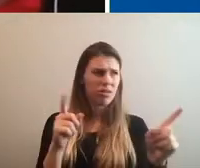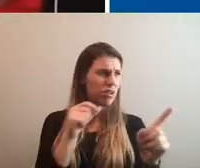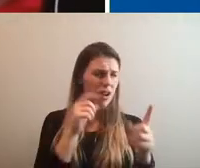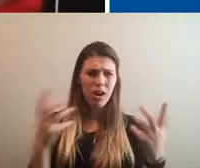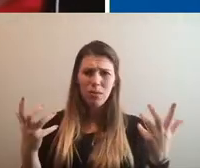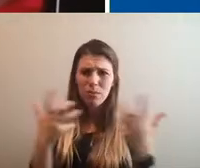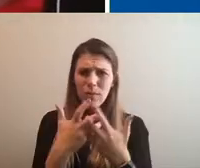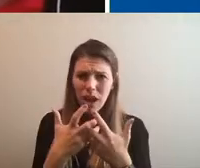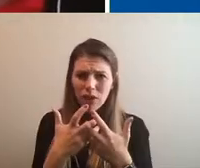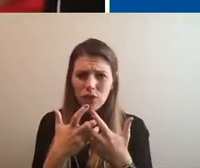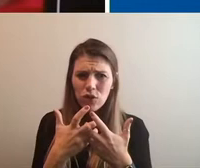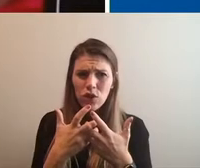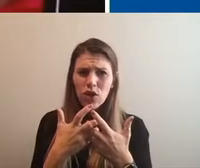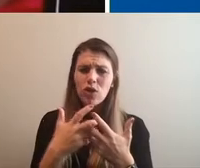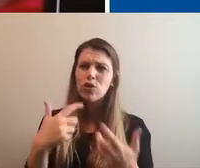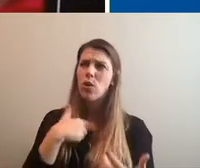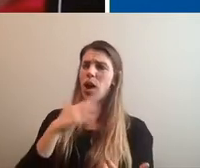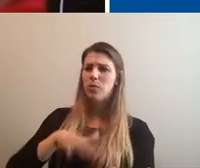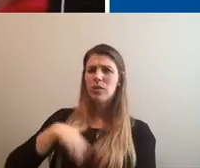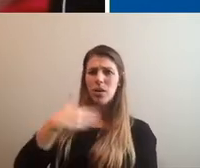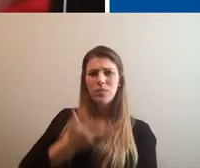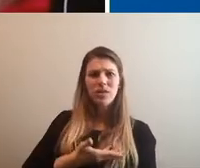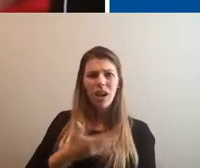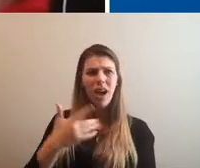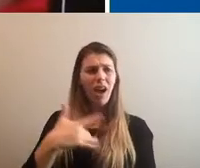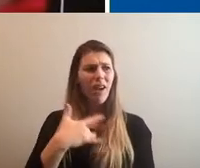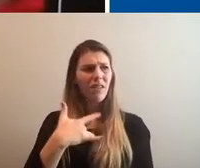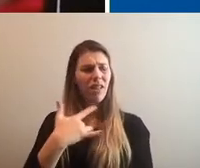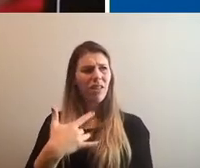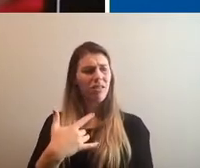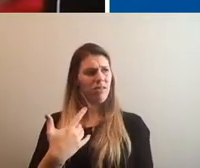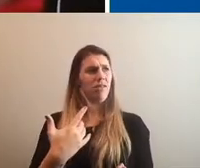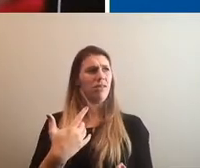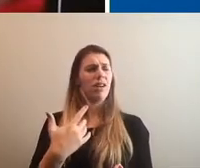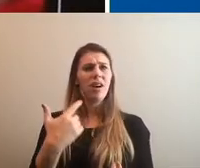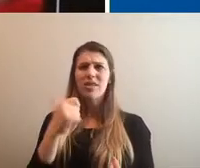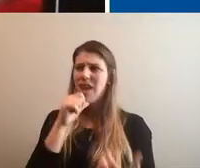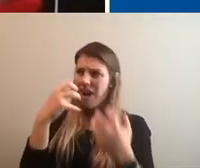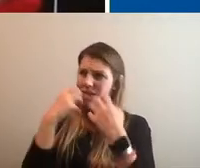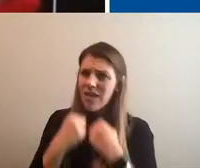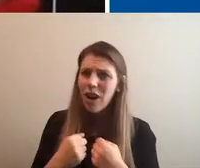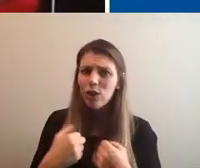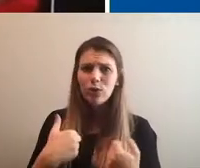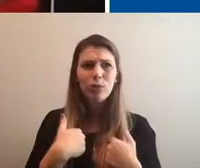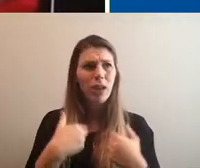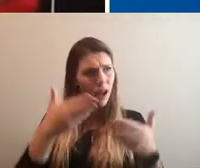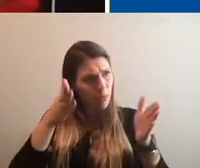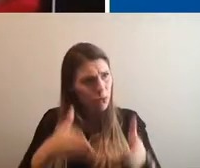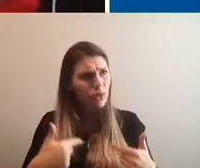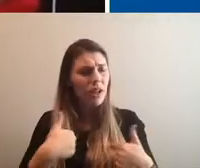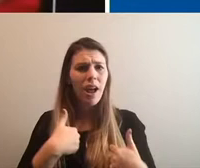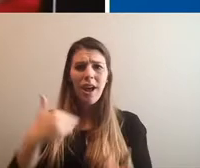that made me very upset and hurt by that. I wasn't valued as a person with a disability.